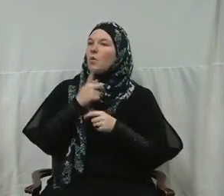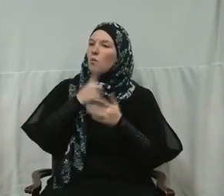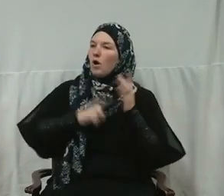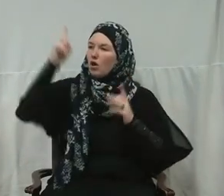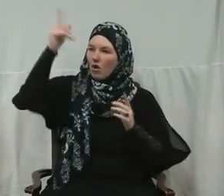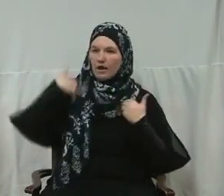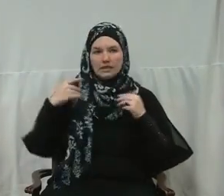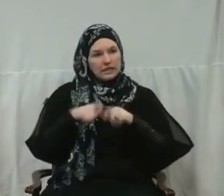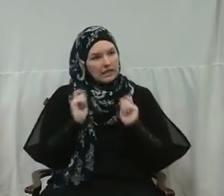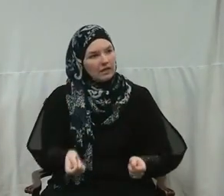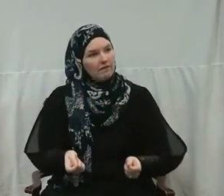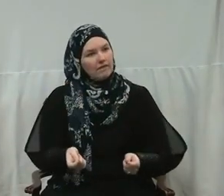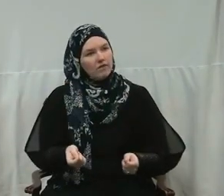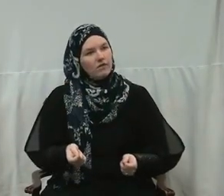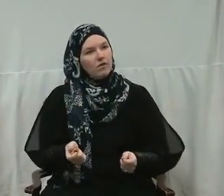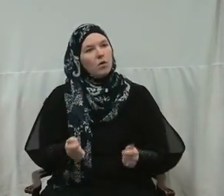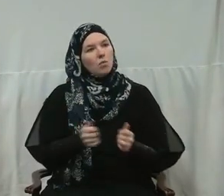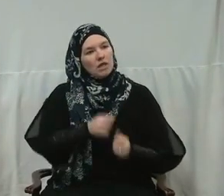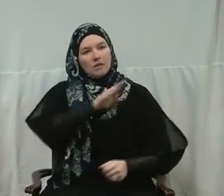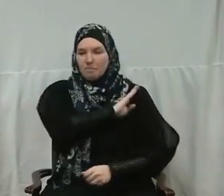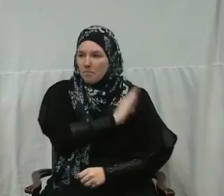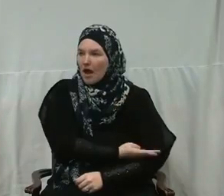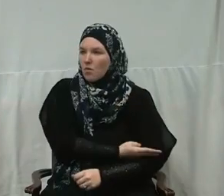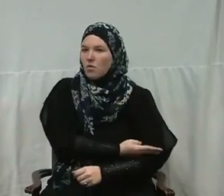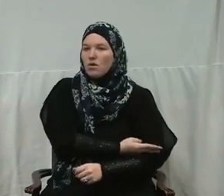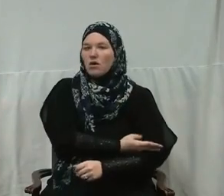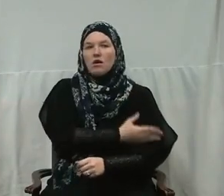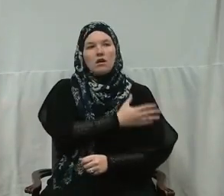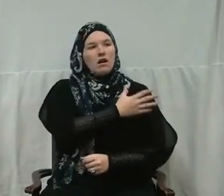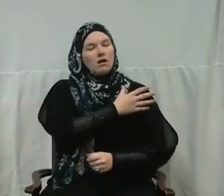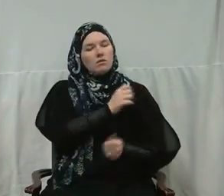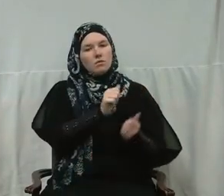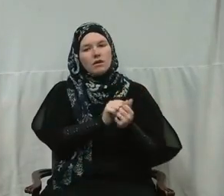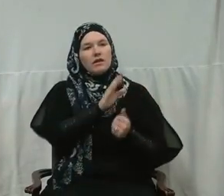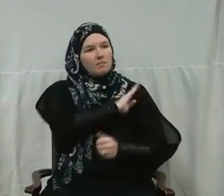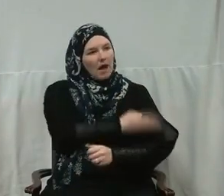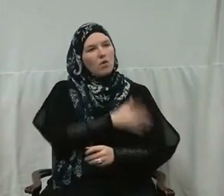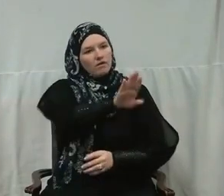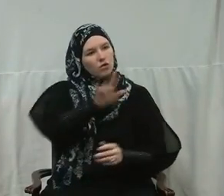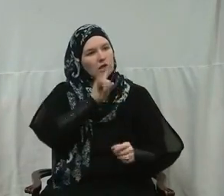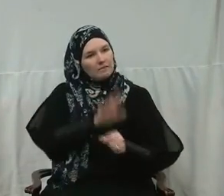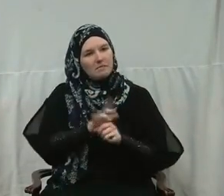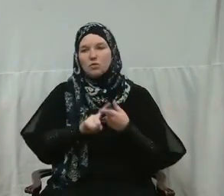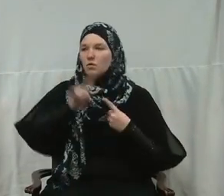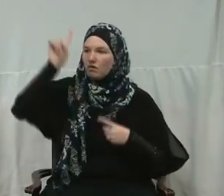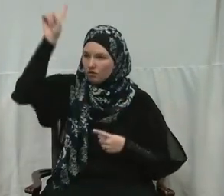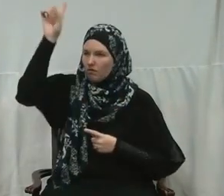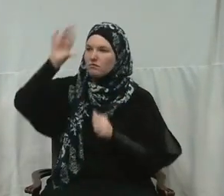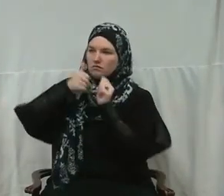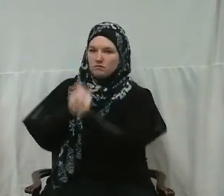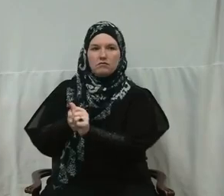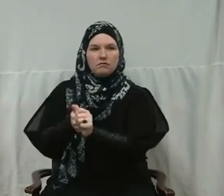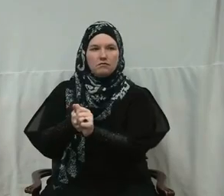you with power, the power of your conviction and the power of your obedience to Allah subhanahu wa ta'ala.